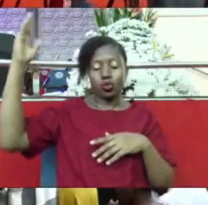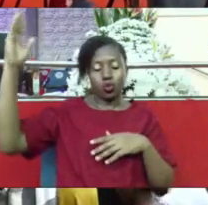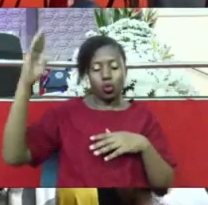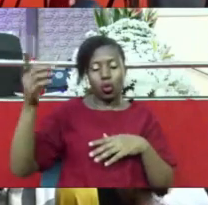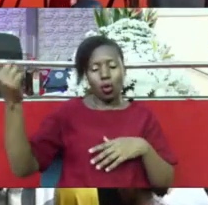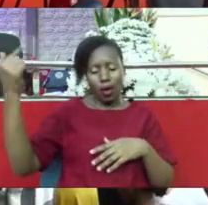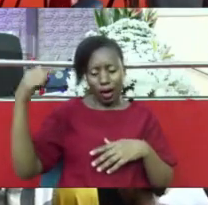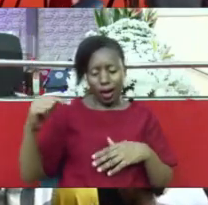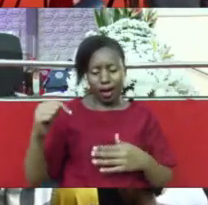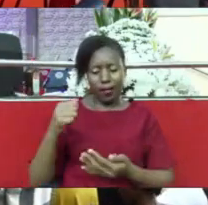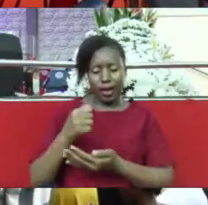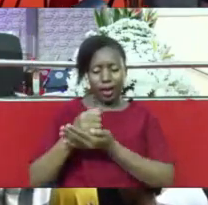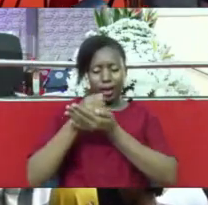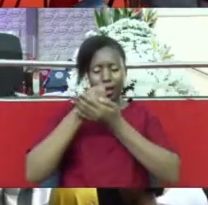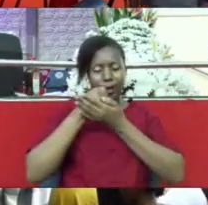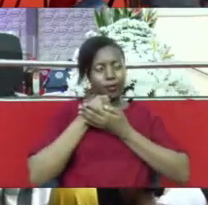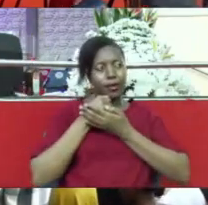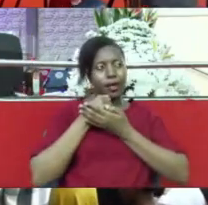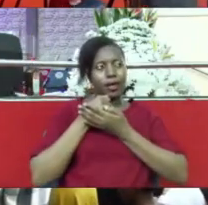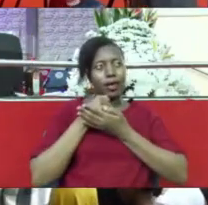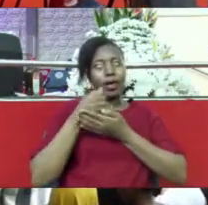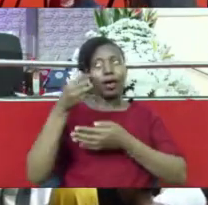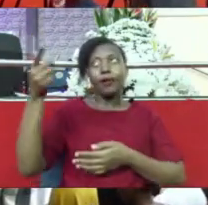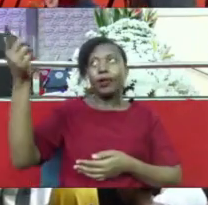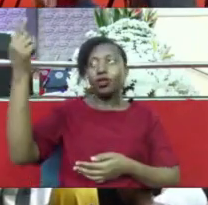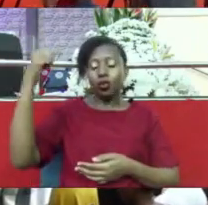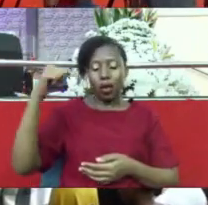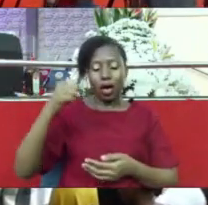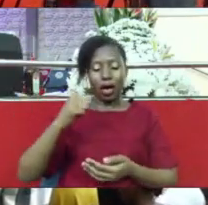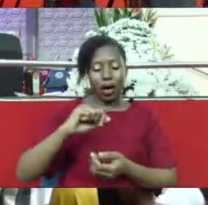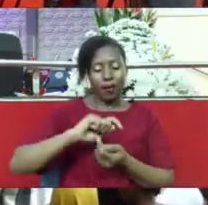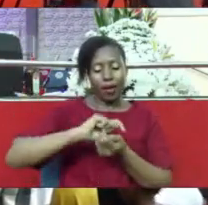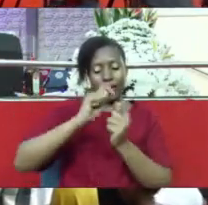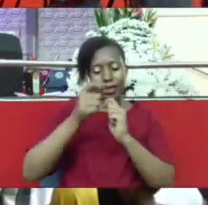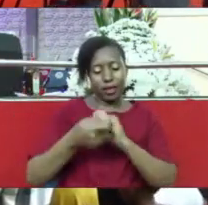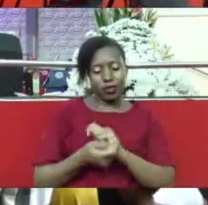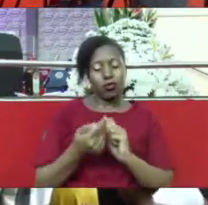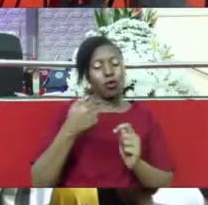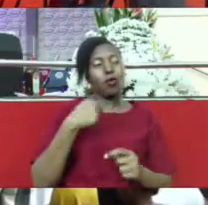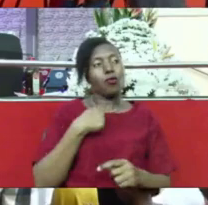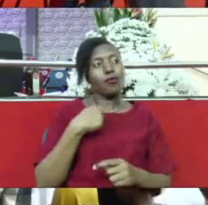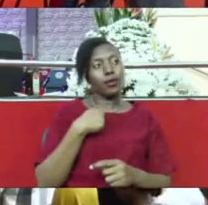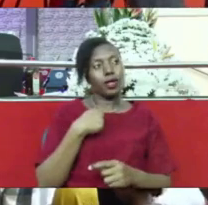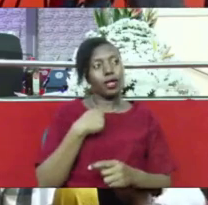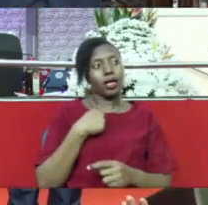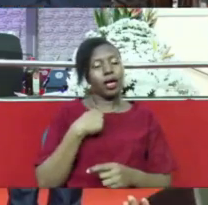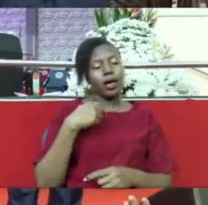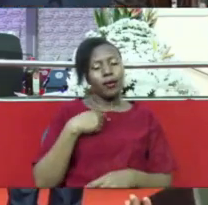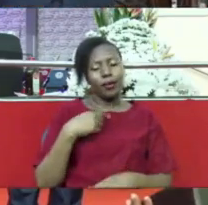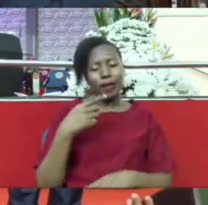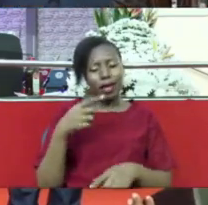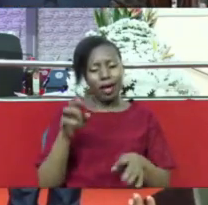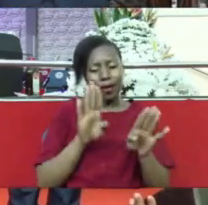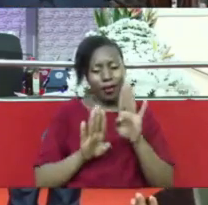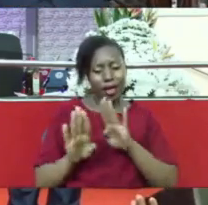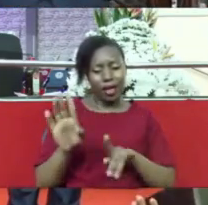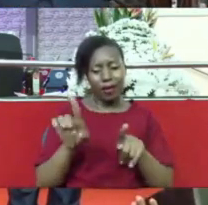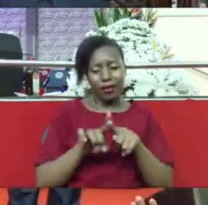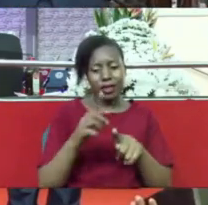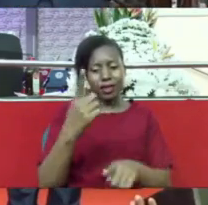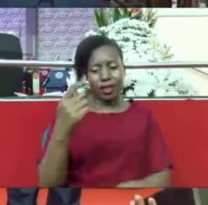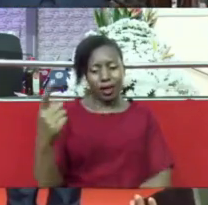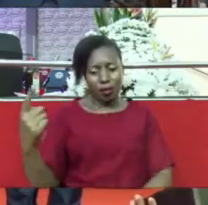Kuja unisaidie. Come and transform me. Kuja na unibadilishe. From the worm I have been for so long. Kuwa mdudu ambaye nimekuwa kwa muda